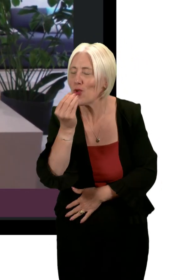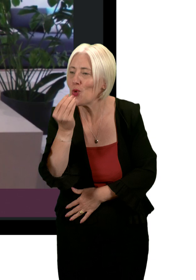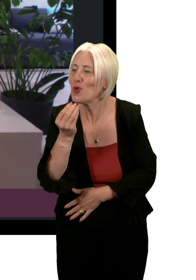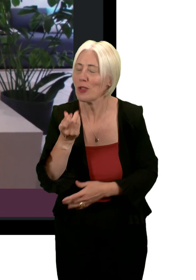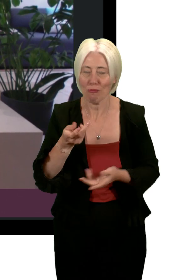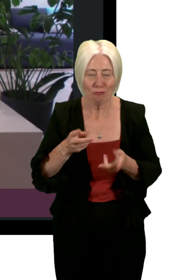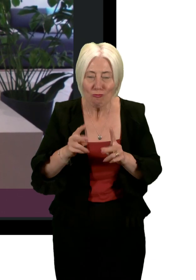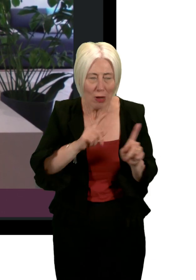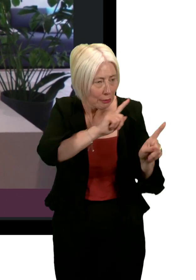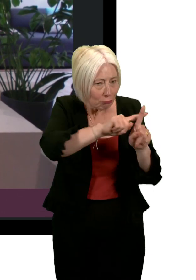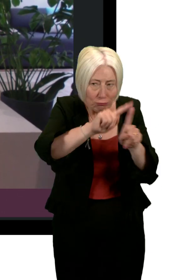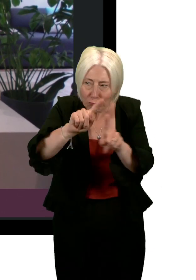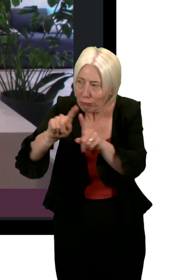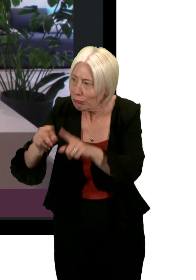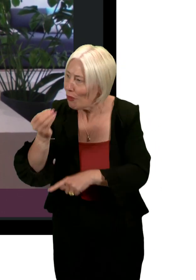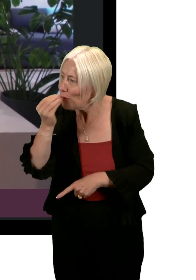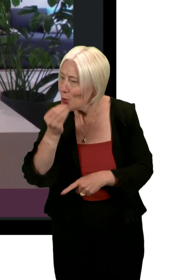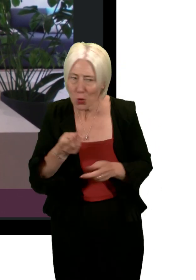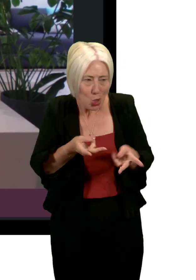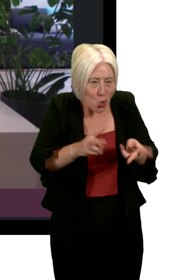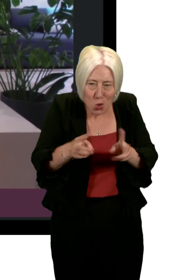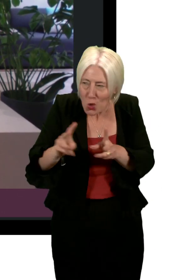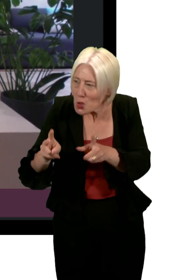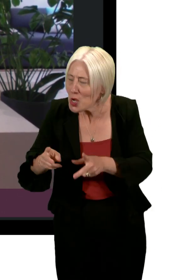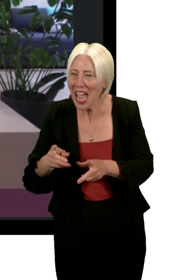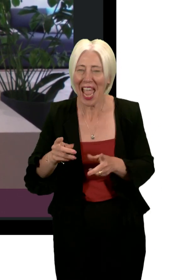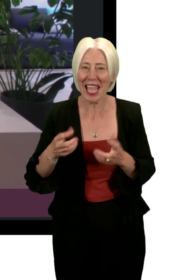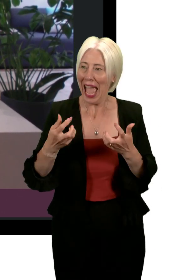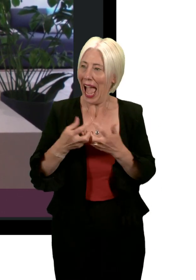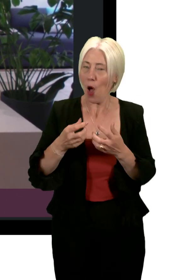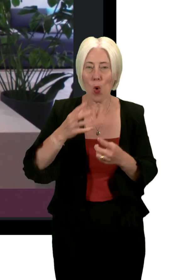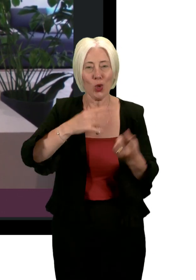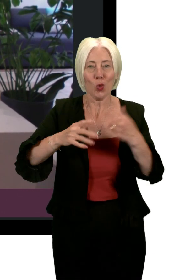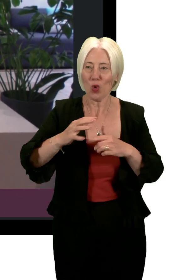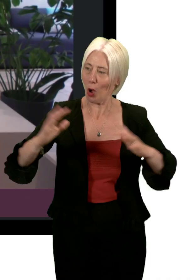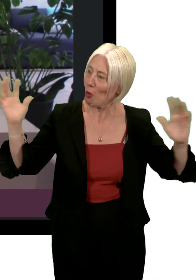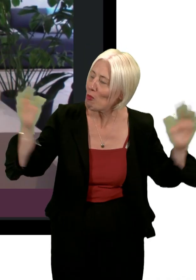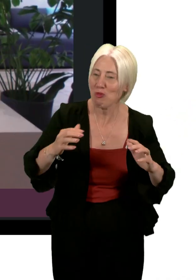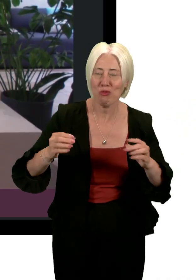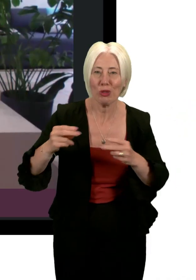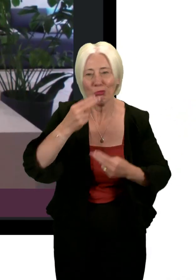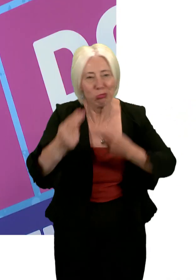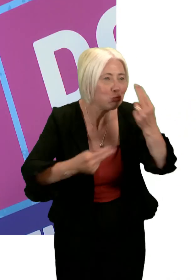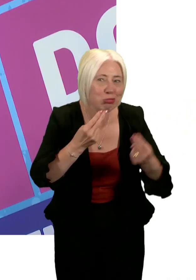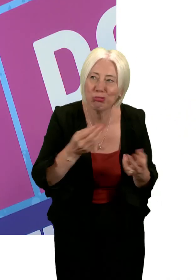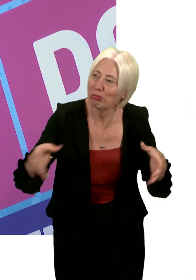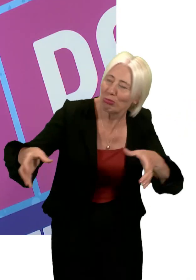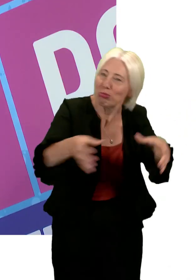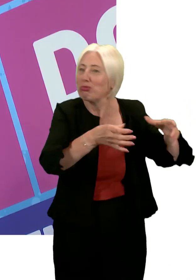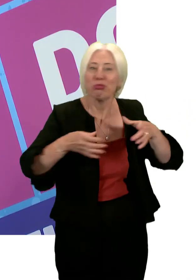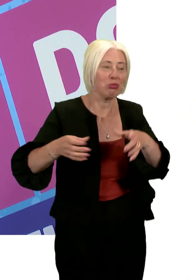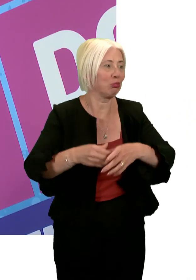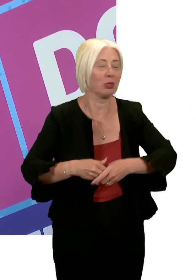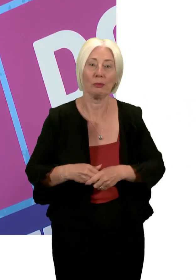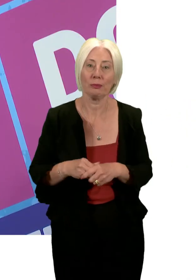of diverse foods, and of cooking, and of the sociability that goes around that. Grand, thank you. Okay,